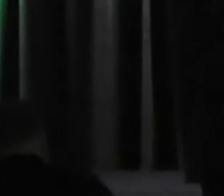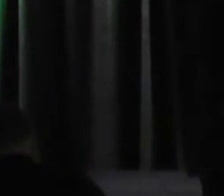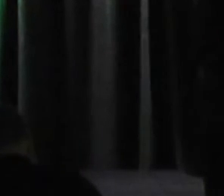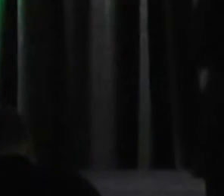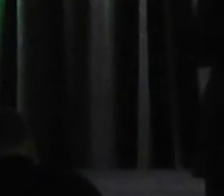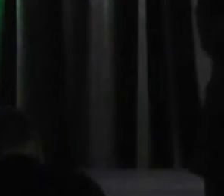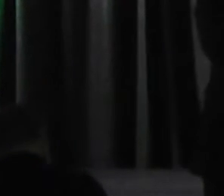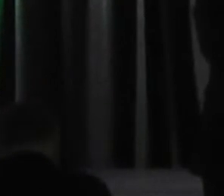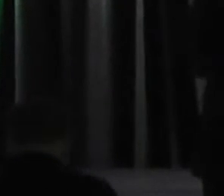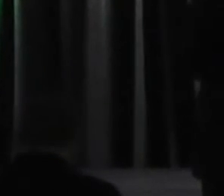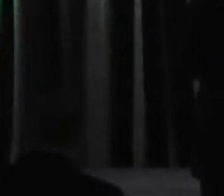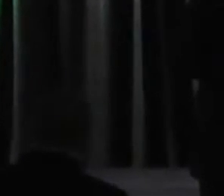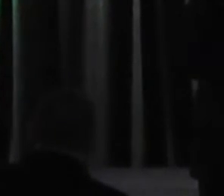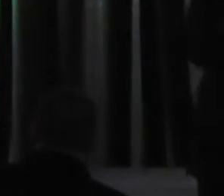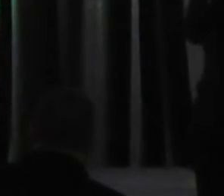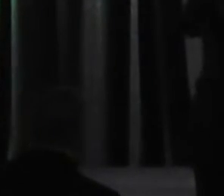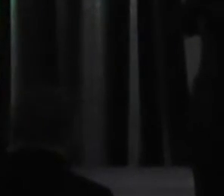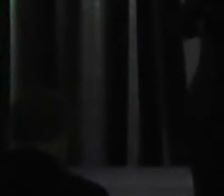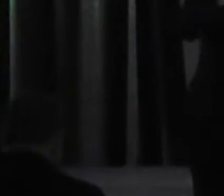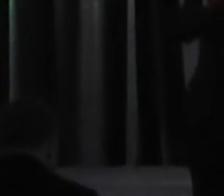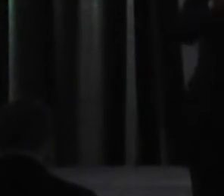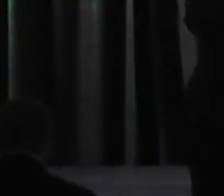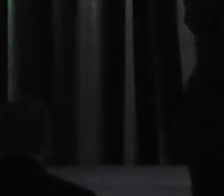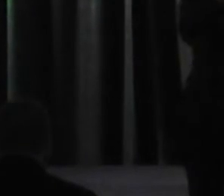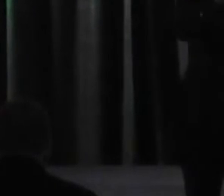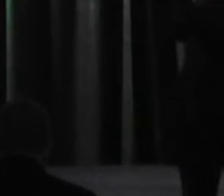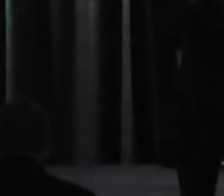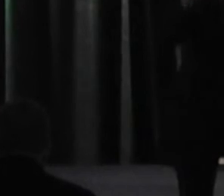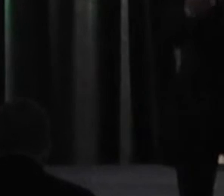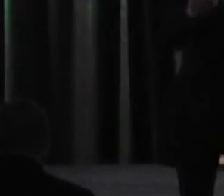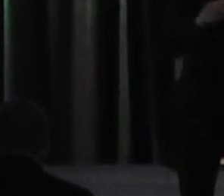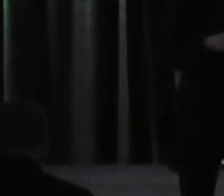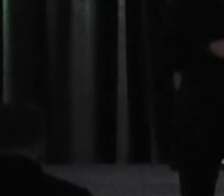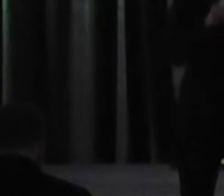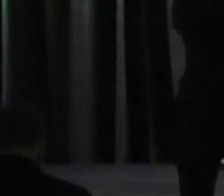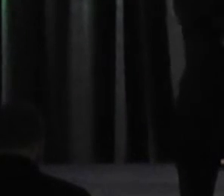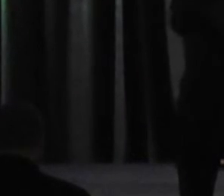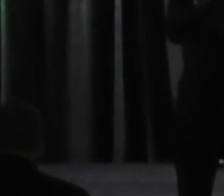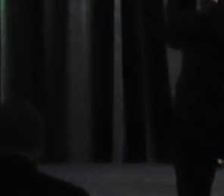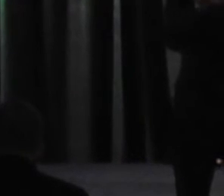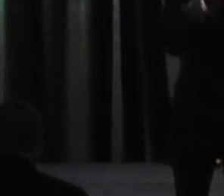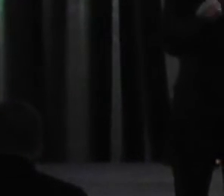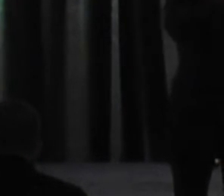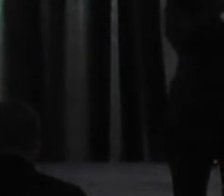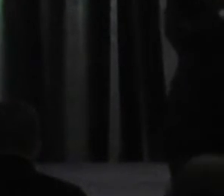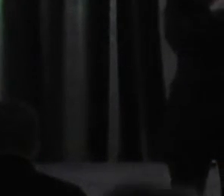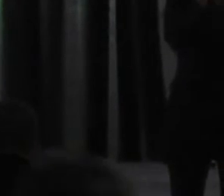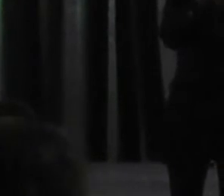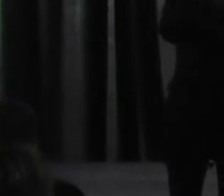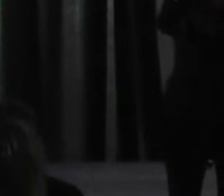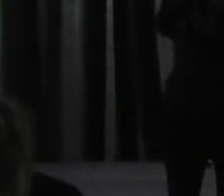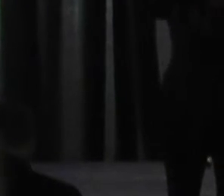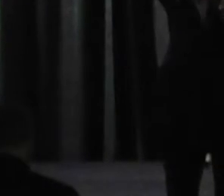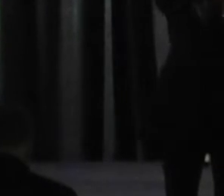needs. Okay, so before we start, give yourself, you can either sit or stand for this.